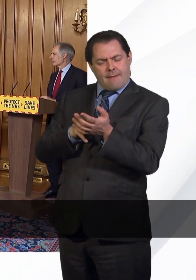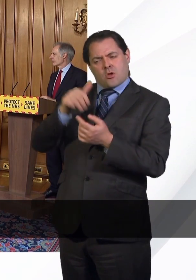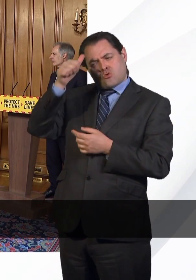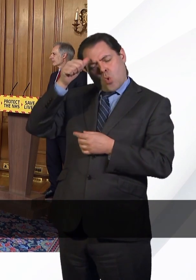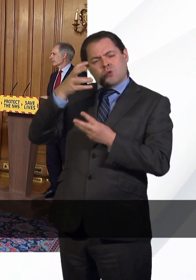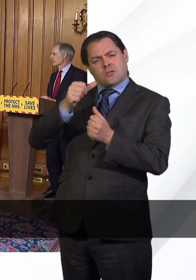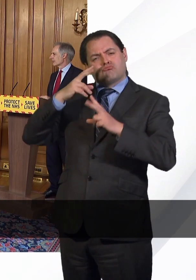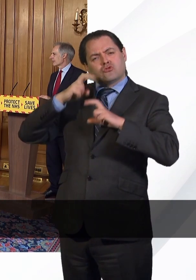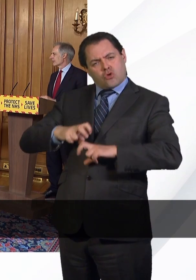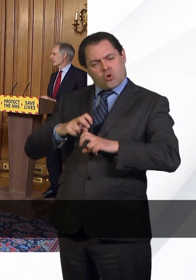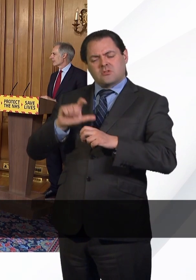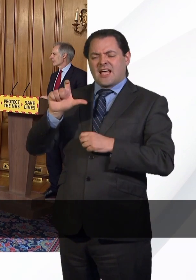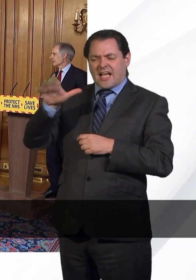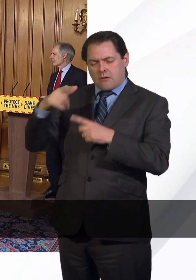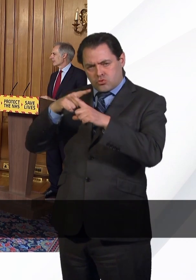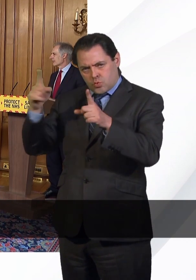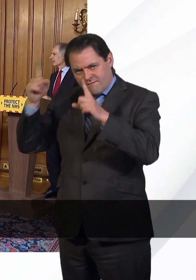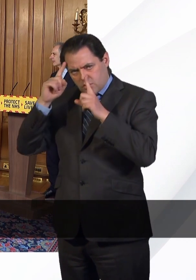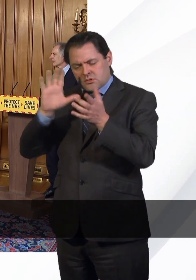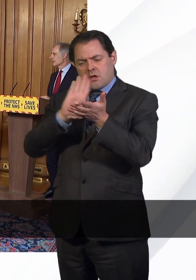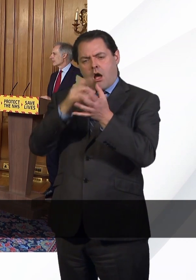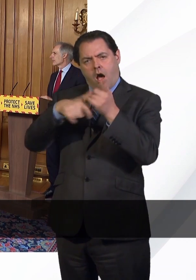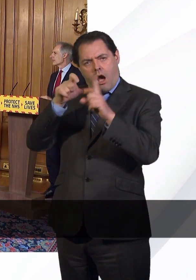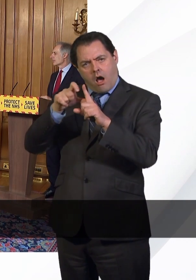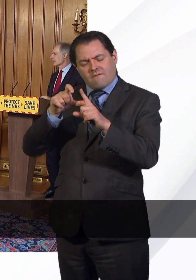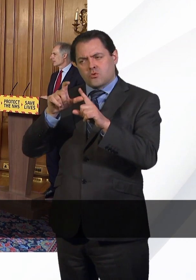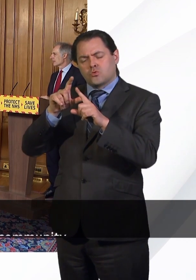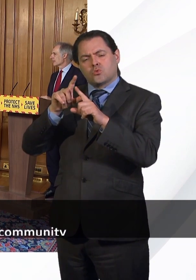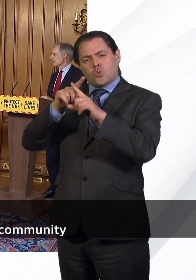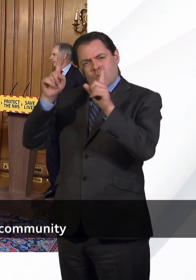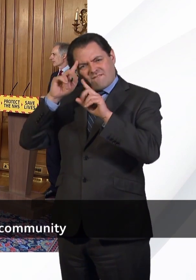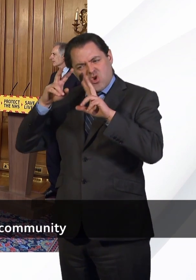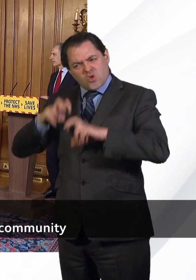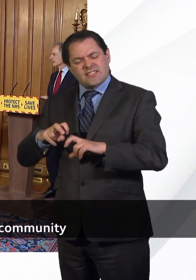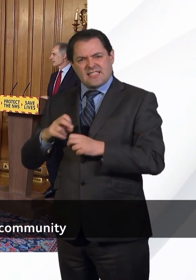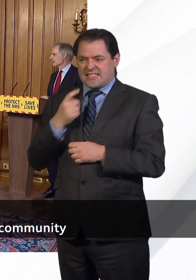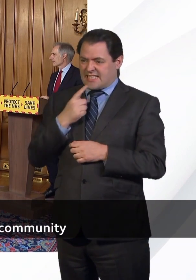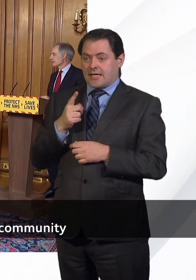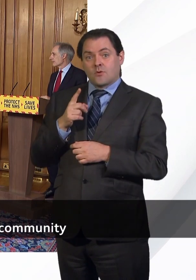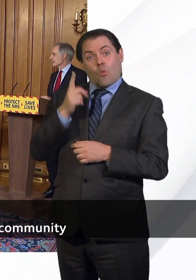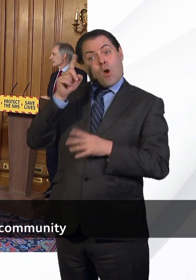that suggests high levels of air pollution may be one of the most important contributors to the clustering of